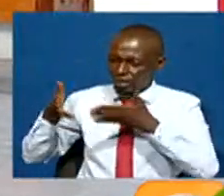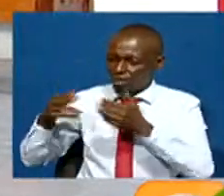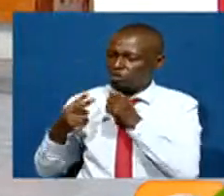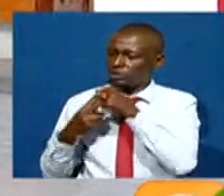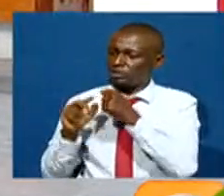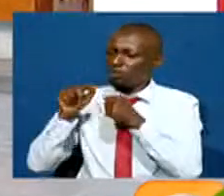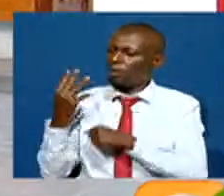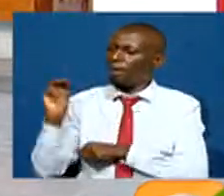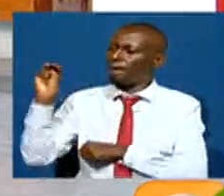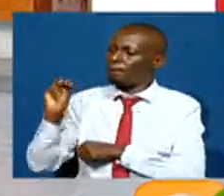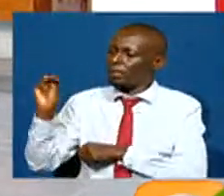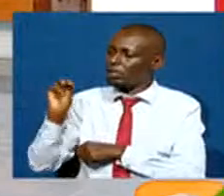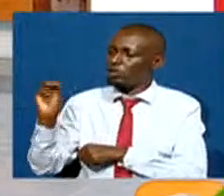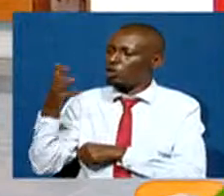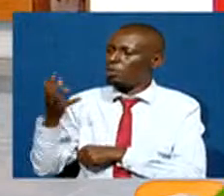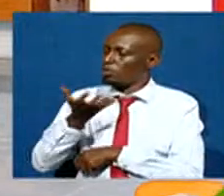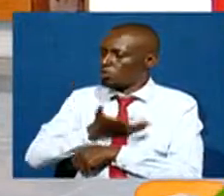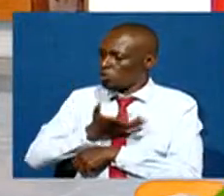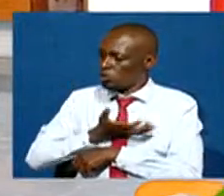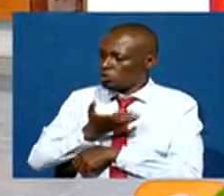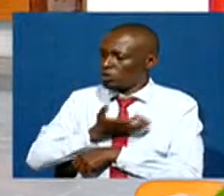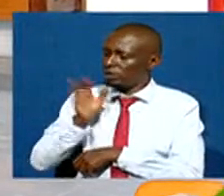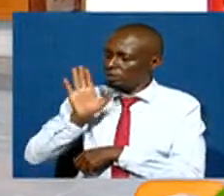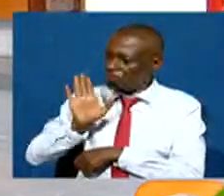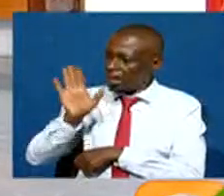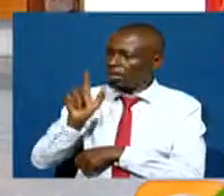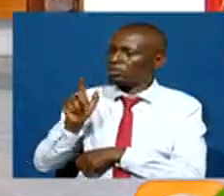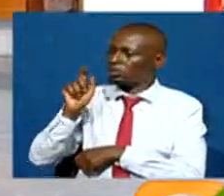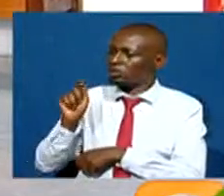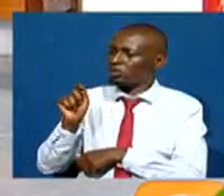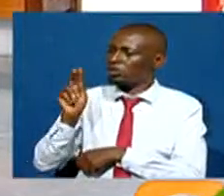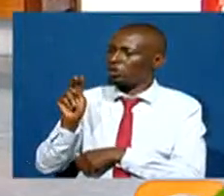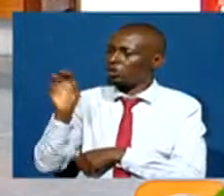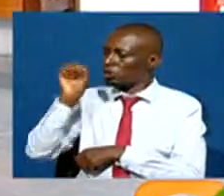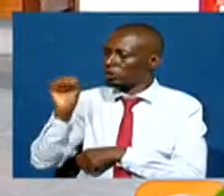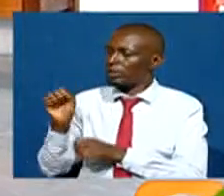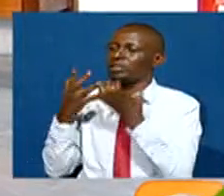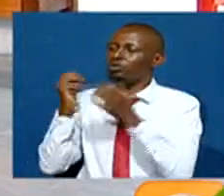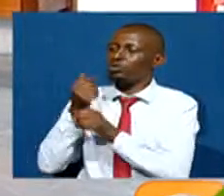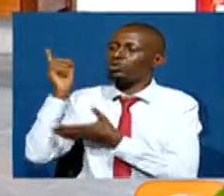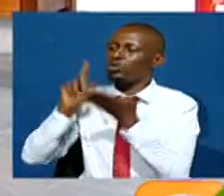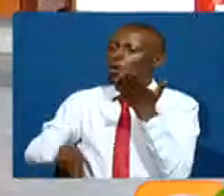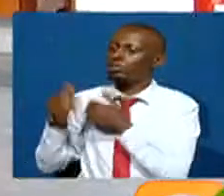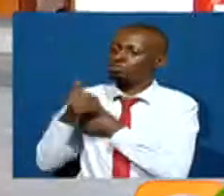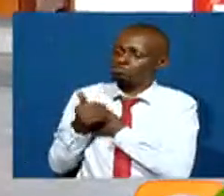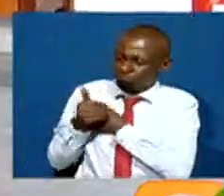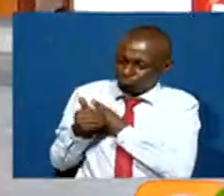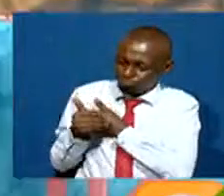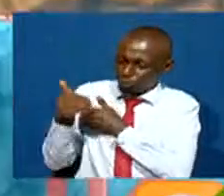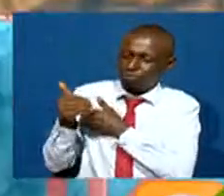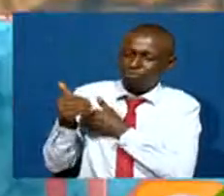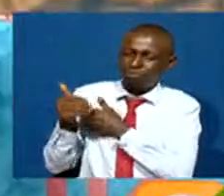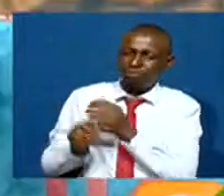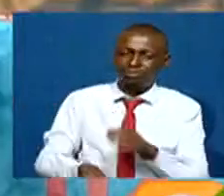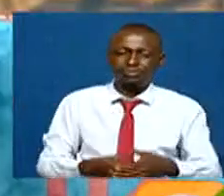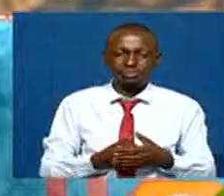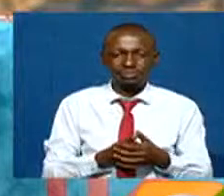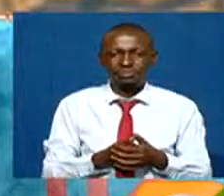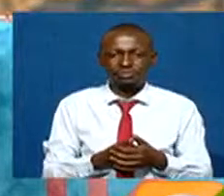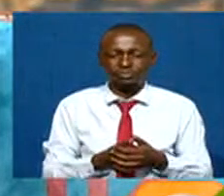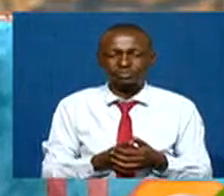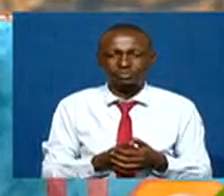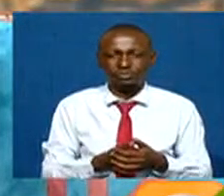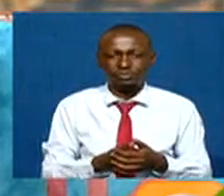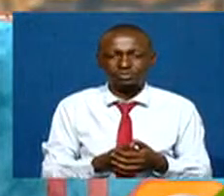7.4 million meter users. Yes. Tell them right now what to do going forward. Yeah, I would like